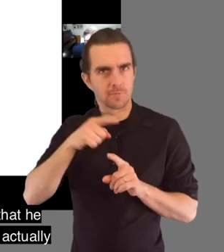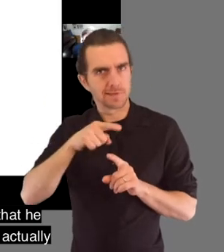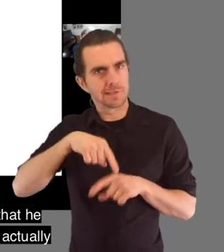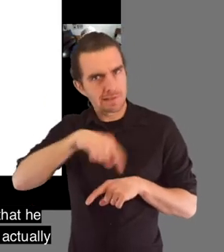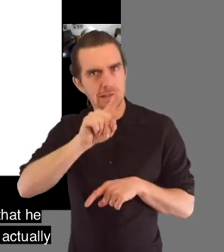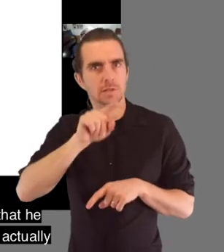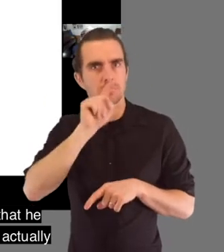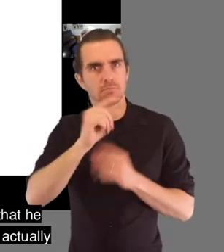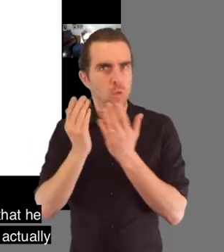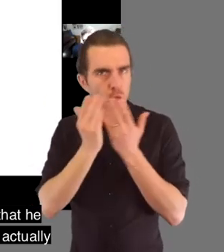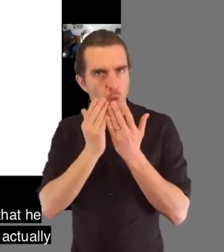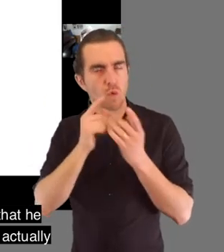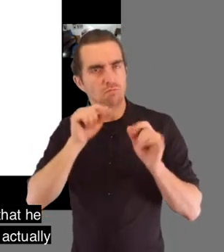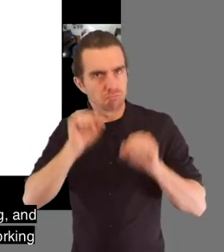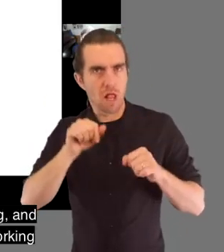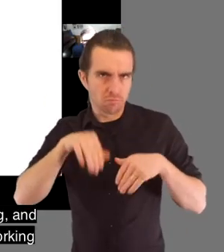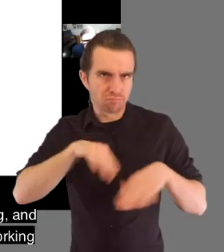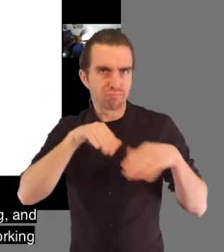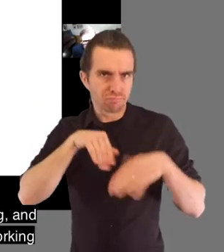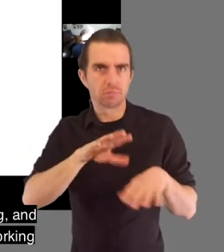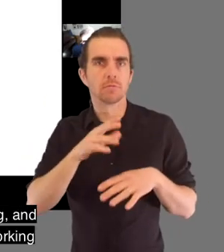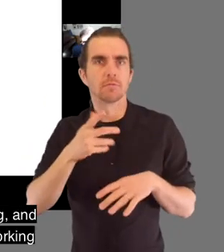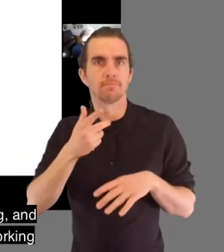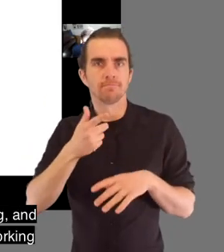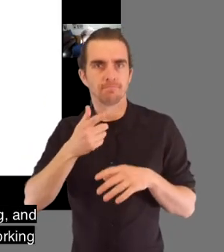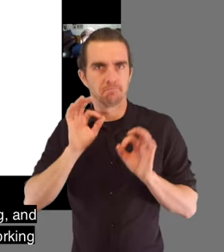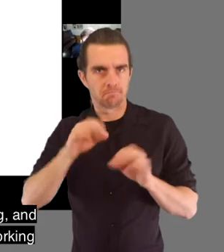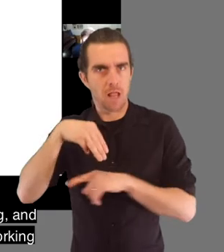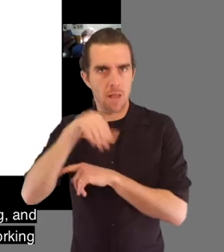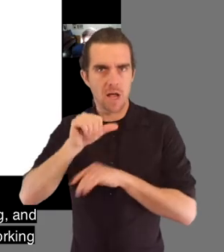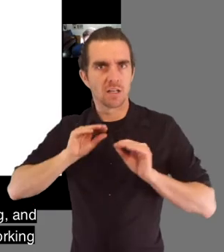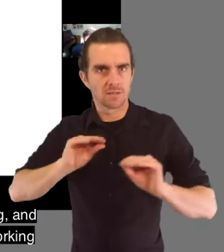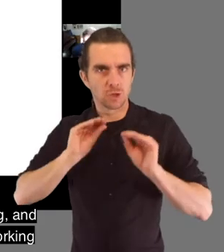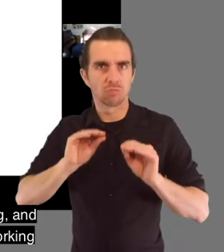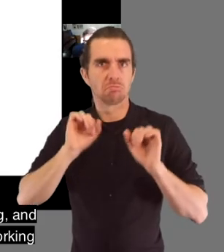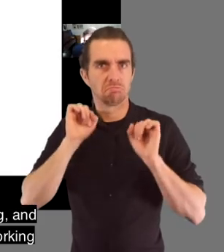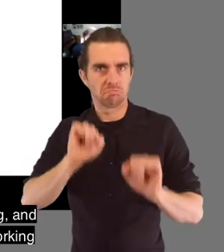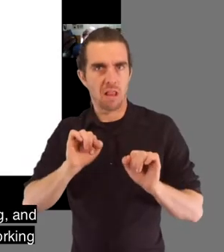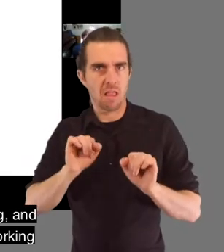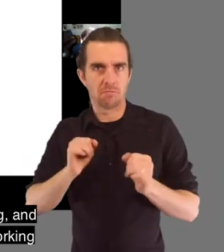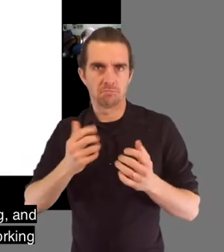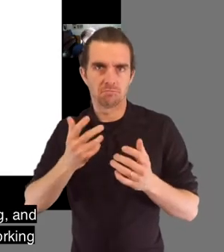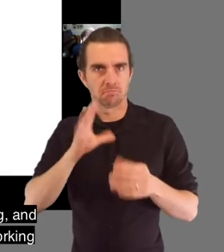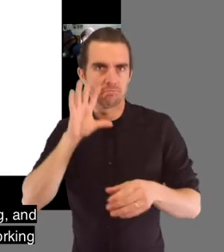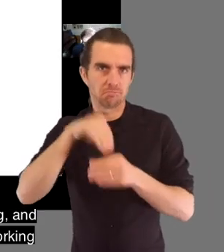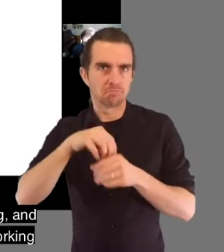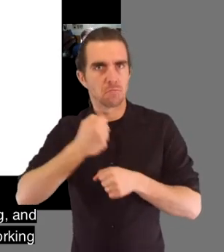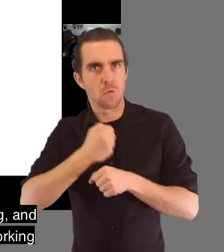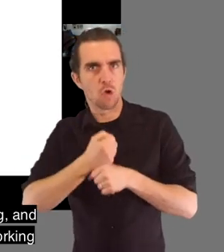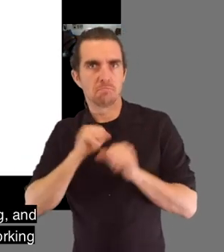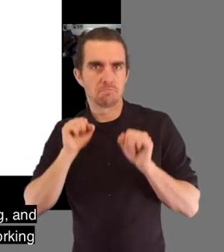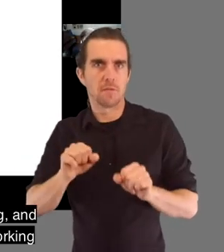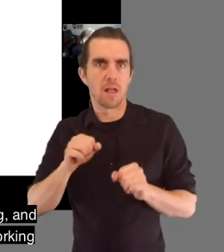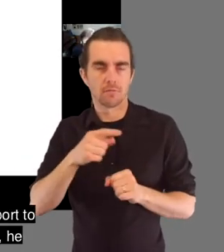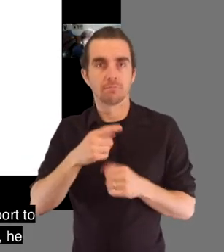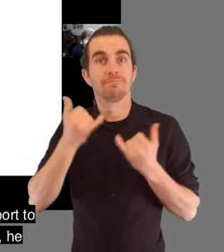to mainstream school, and he actually has a master's degree in teaching. And this is semi-biographical.